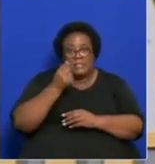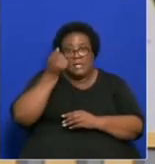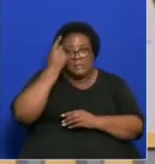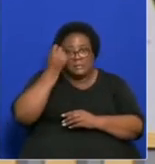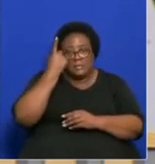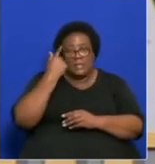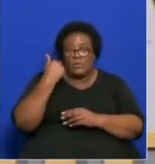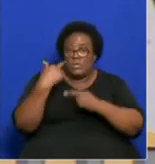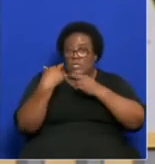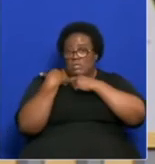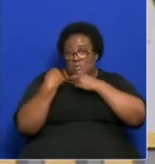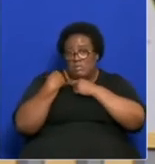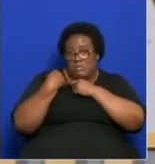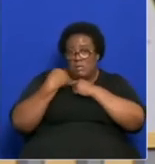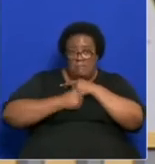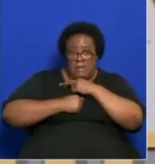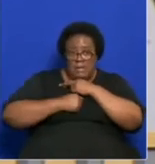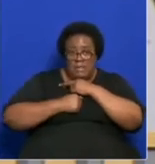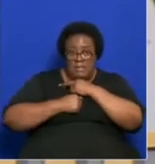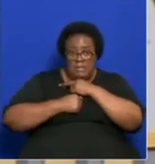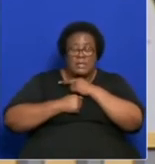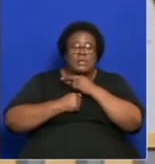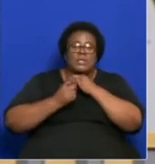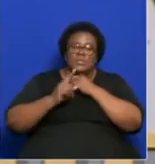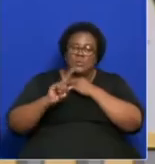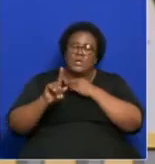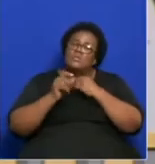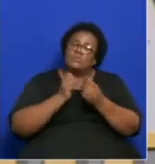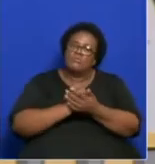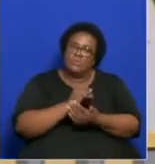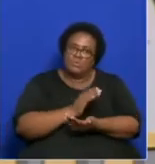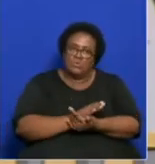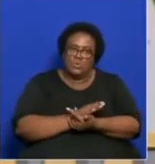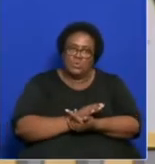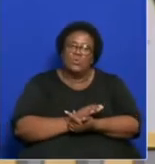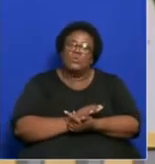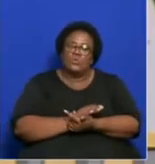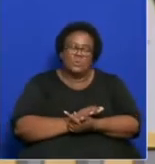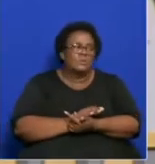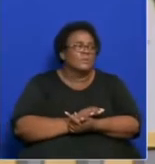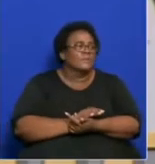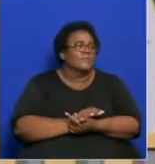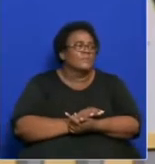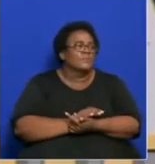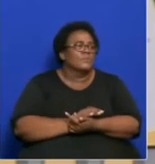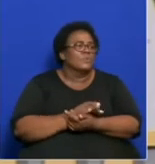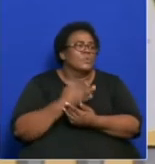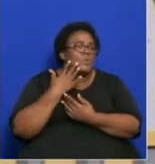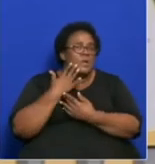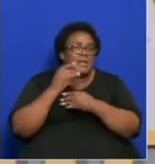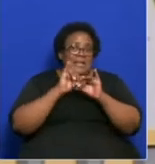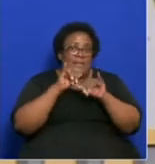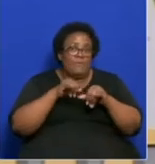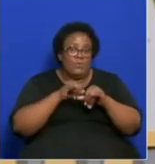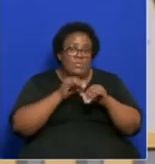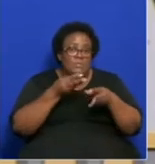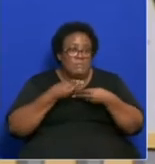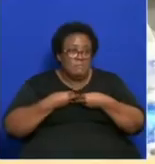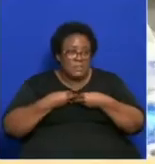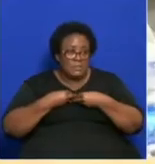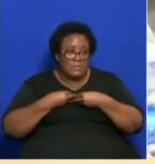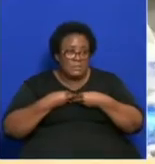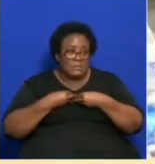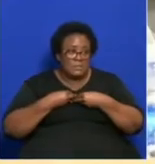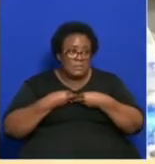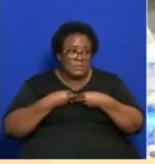responsibility, right, is to make sure that as and when invoices are submitted, right, I do